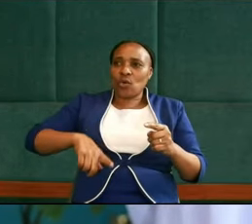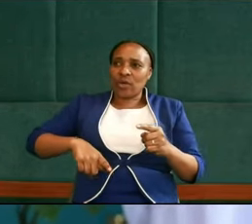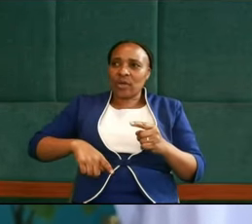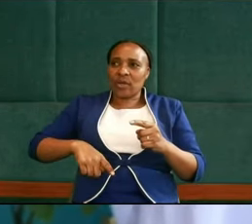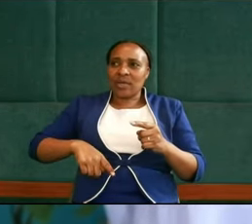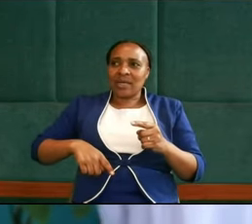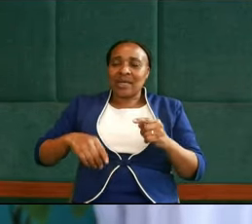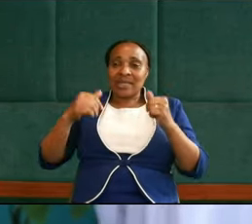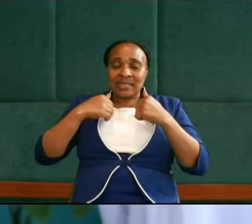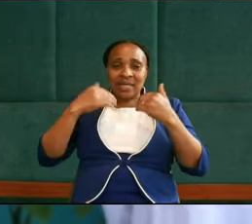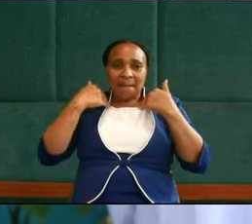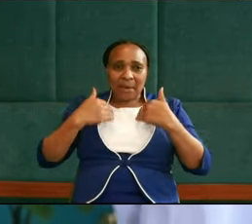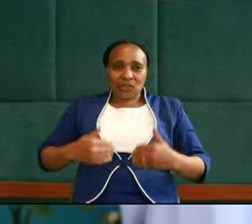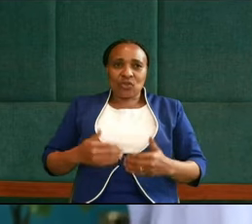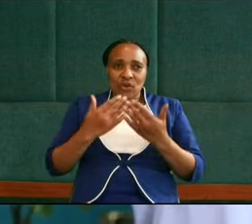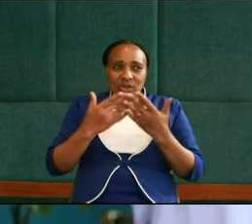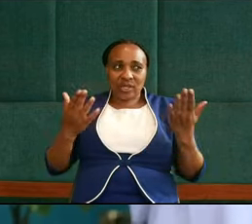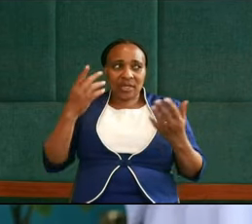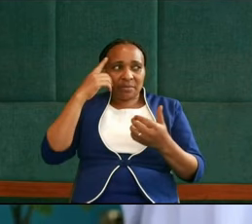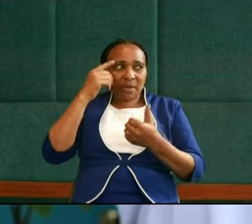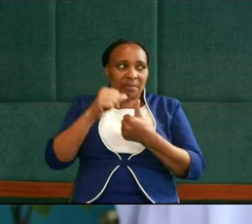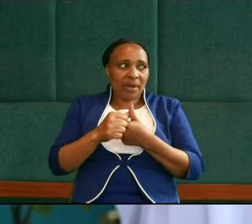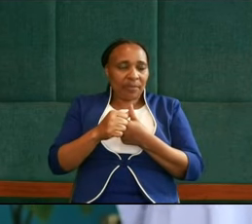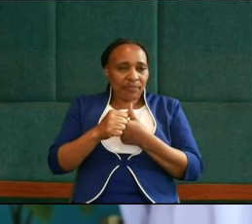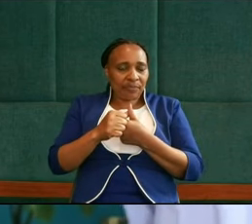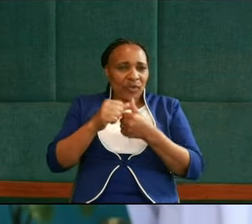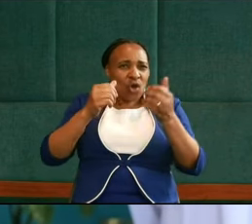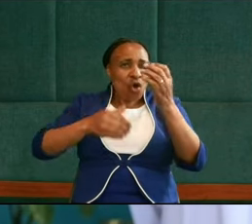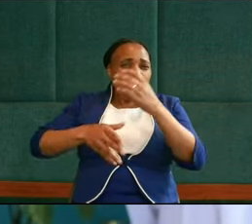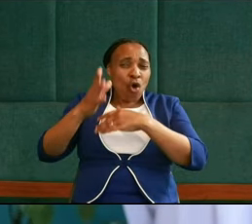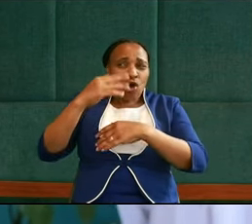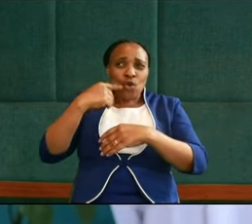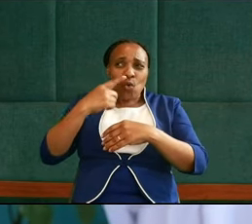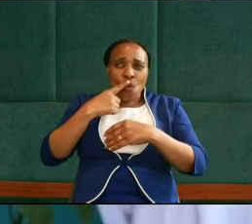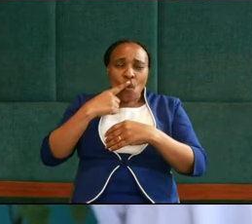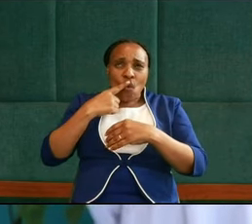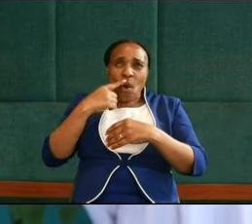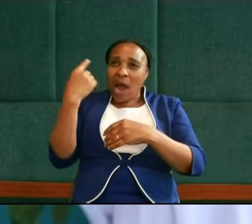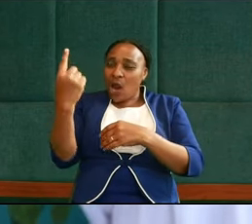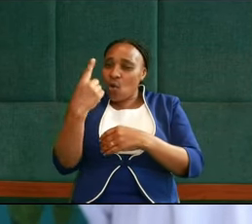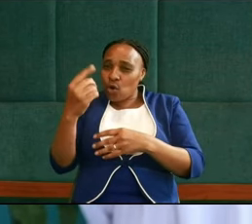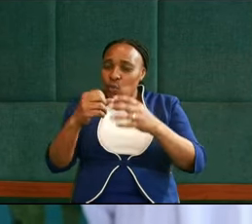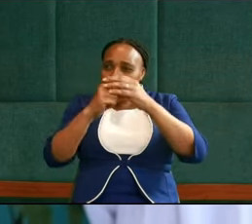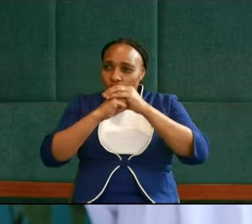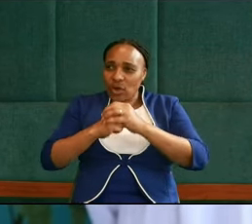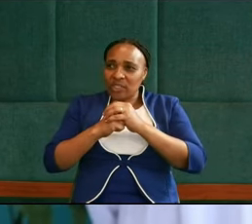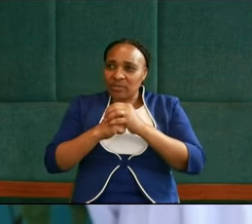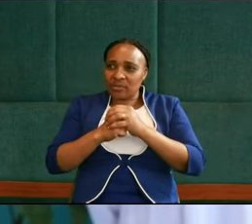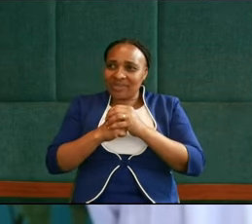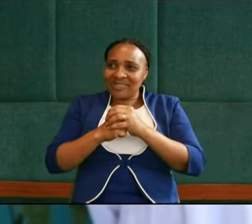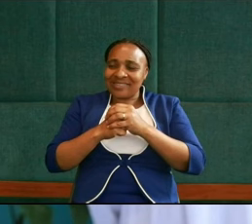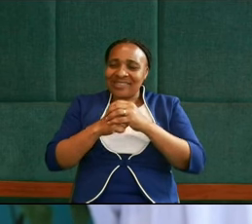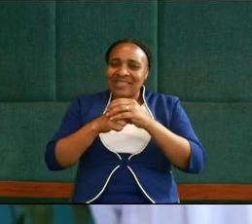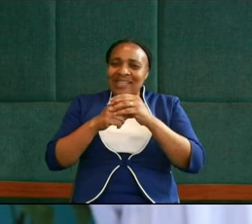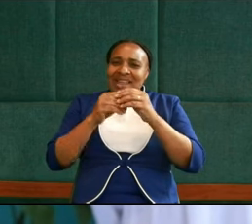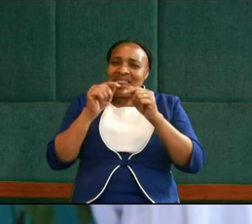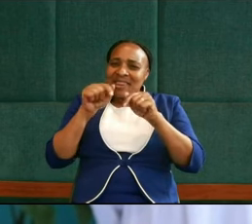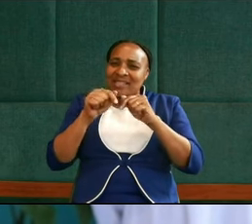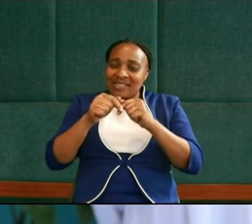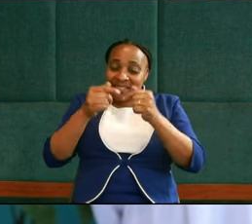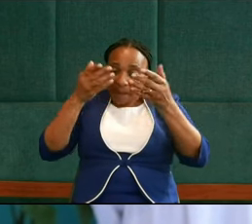It is a very personal thing. You remember? It is God you came to worship. You are in his very